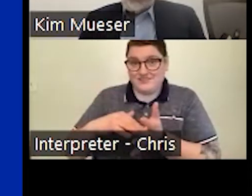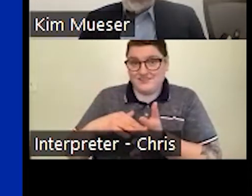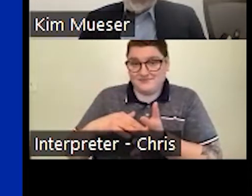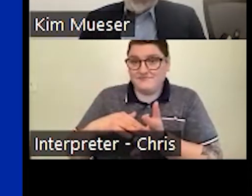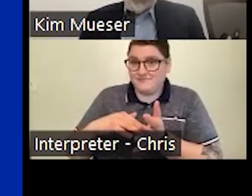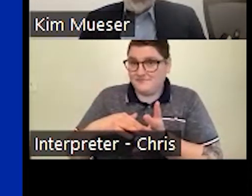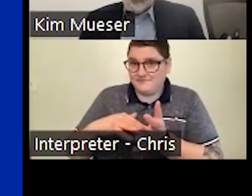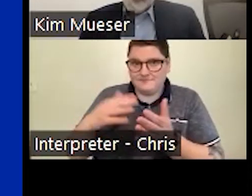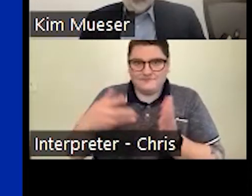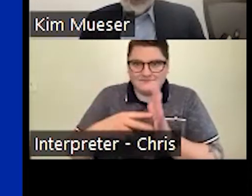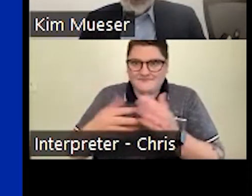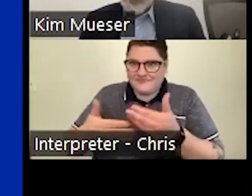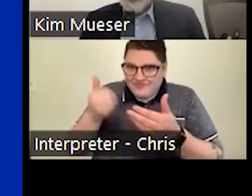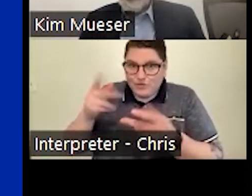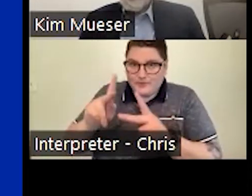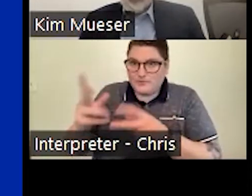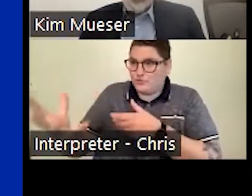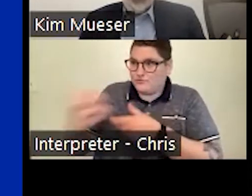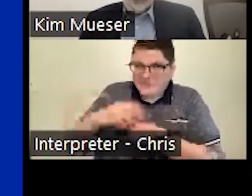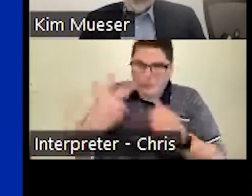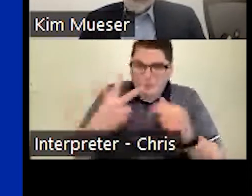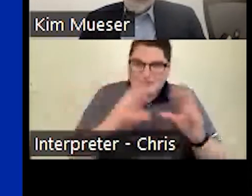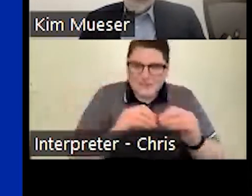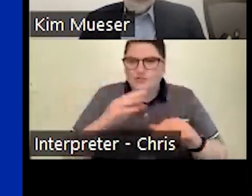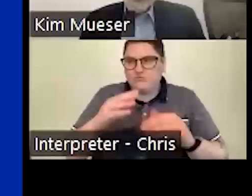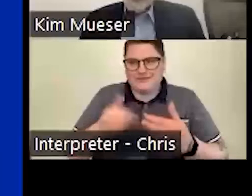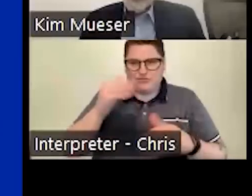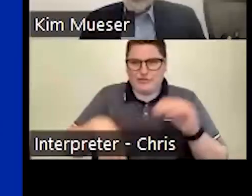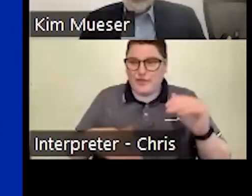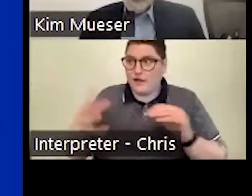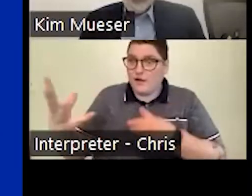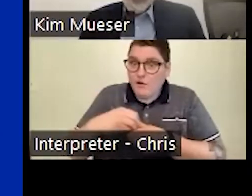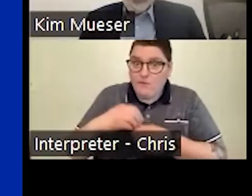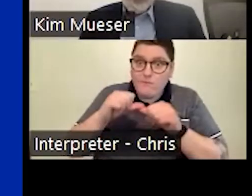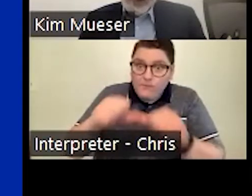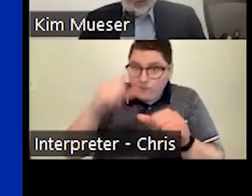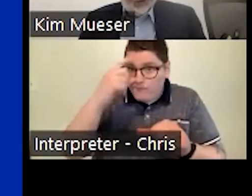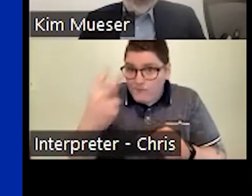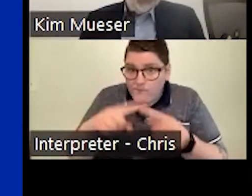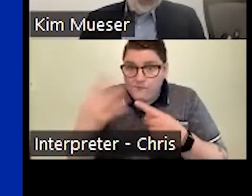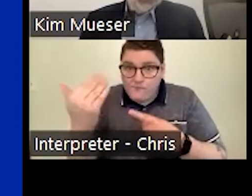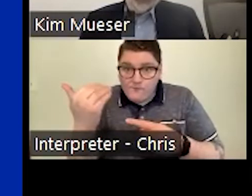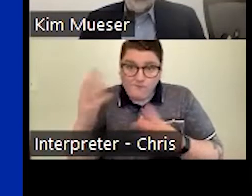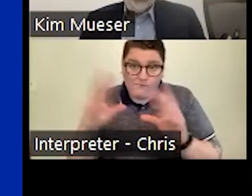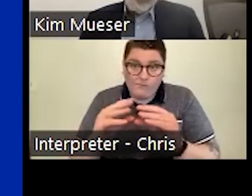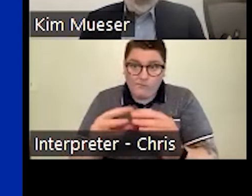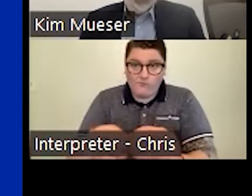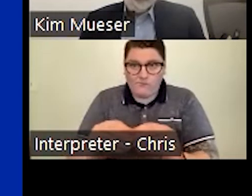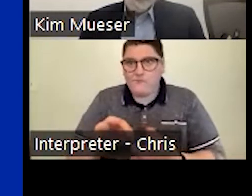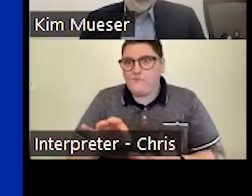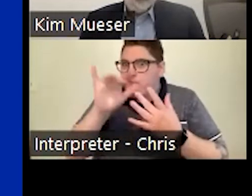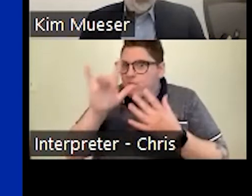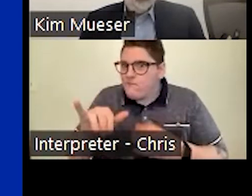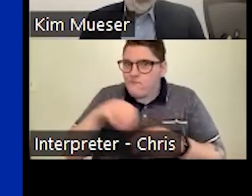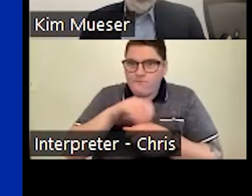fact, easier to get people through a 3-session intervention than a 12 to 15-session intervention, especially in sites where there are high rates